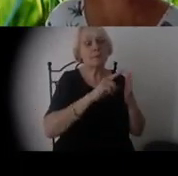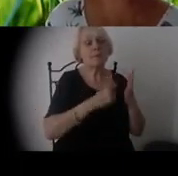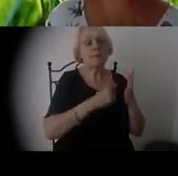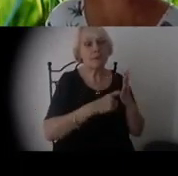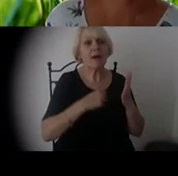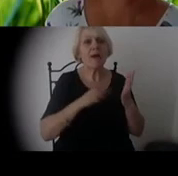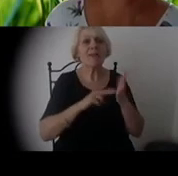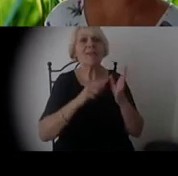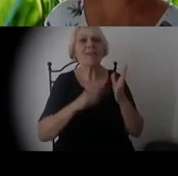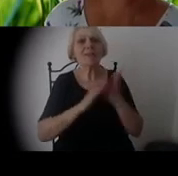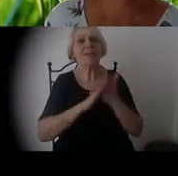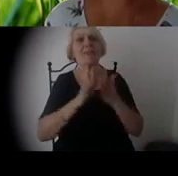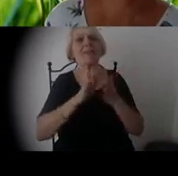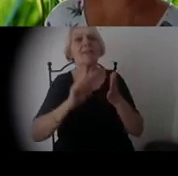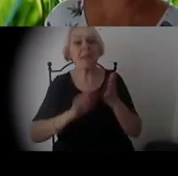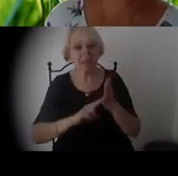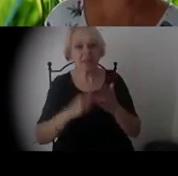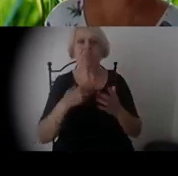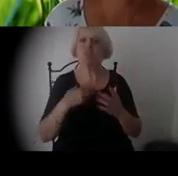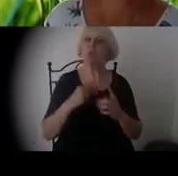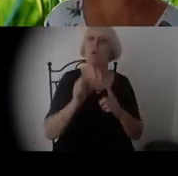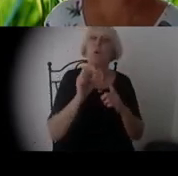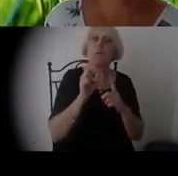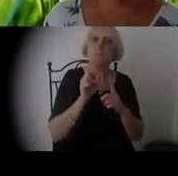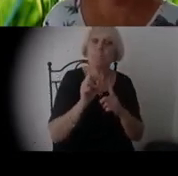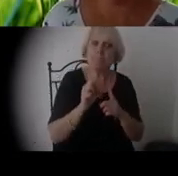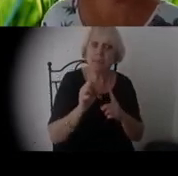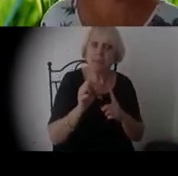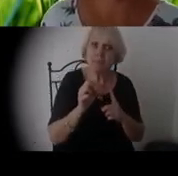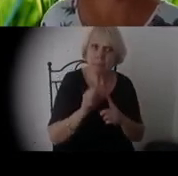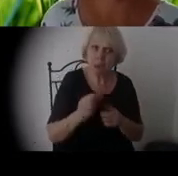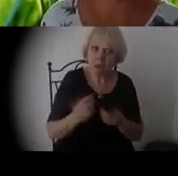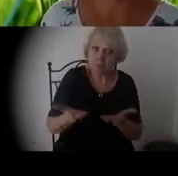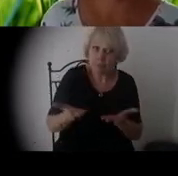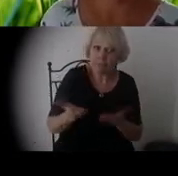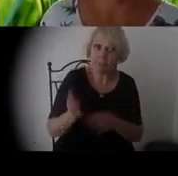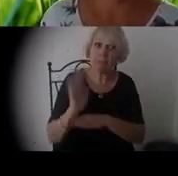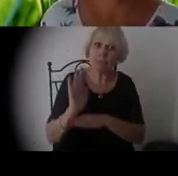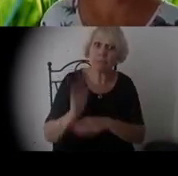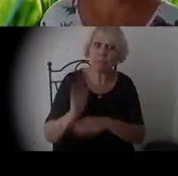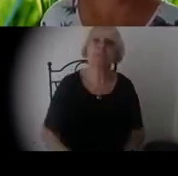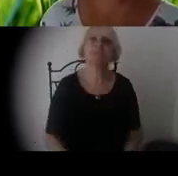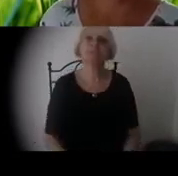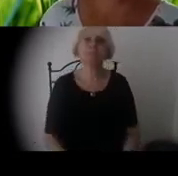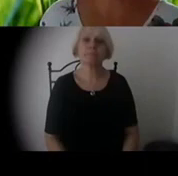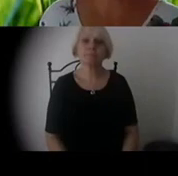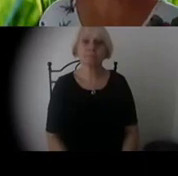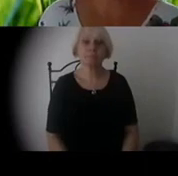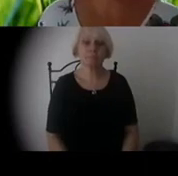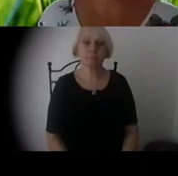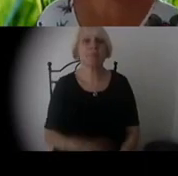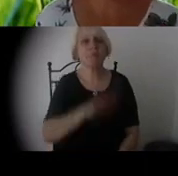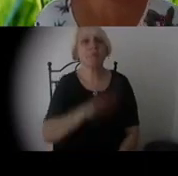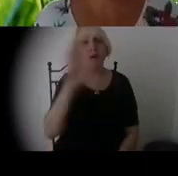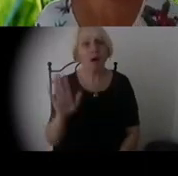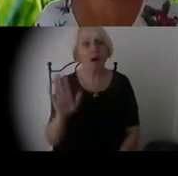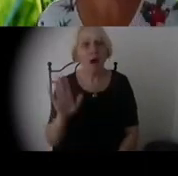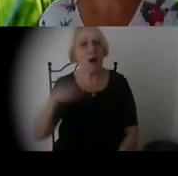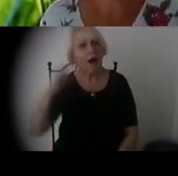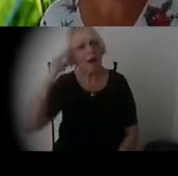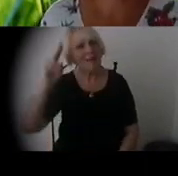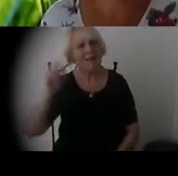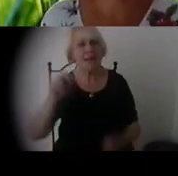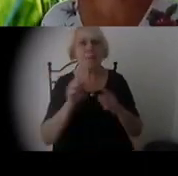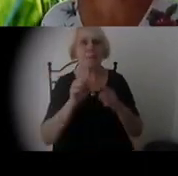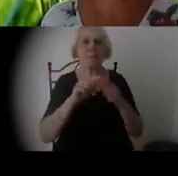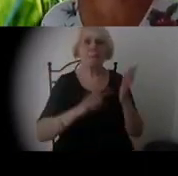presentation. So Peter, if you want to unmute yourself, and yeah. Sure. Hi everybody, my name is Peter Nathan, Director